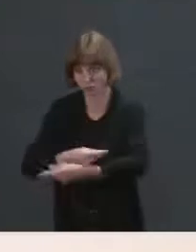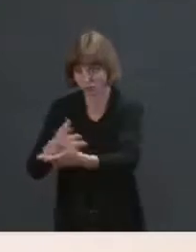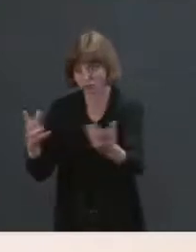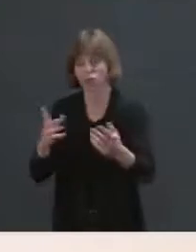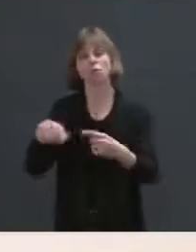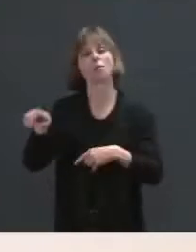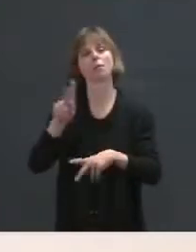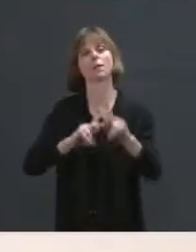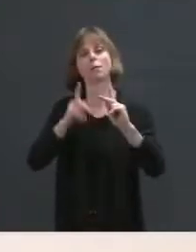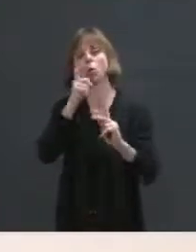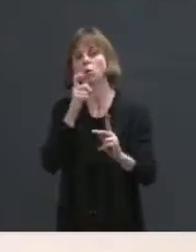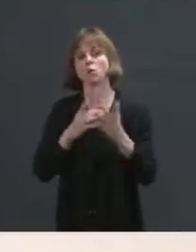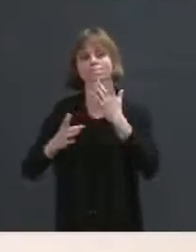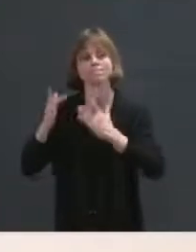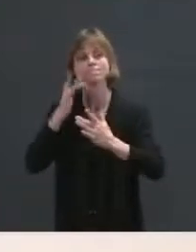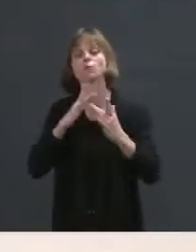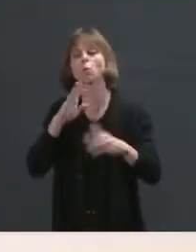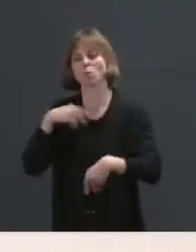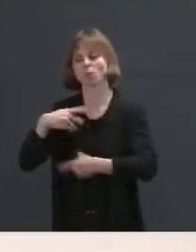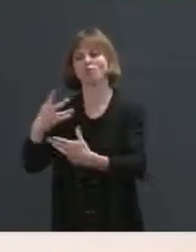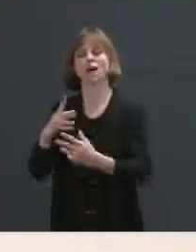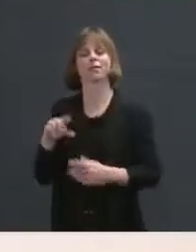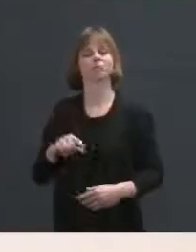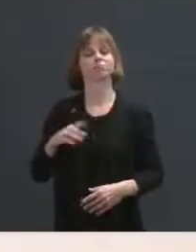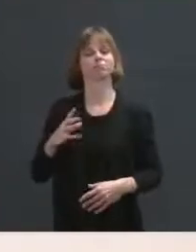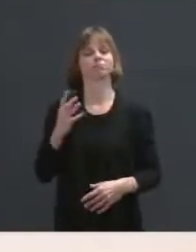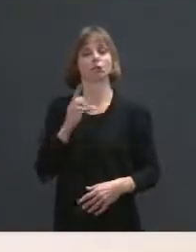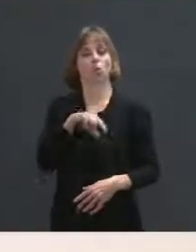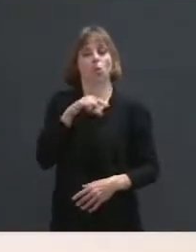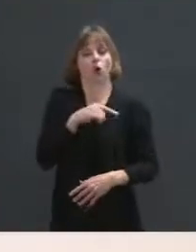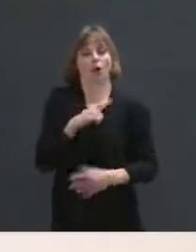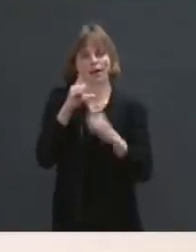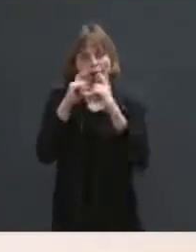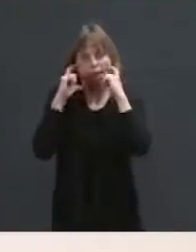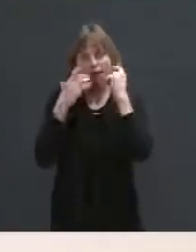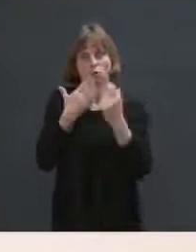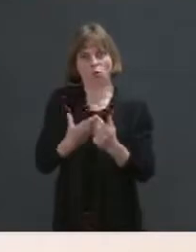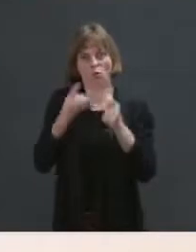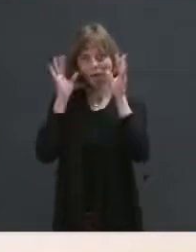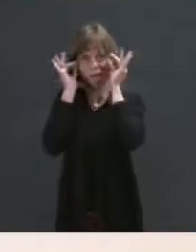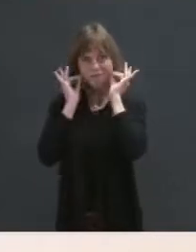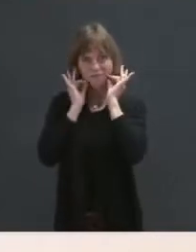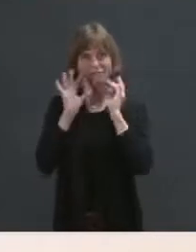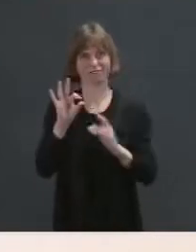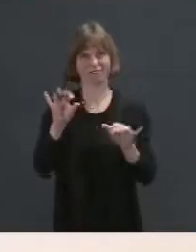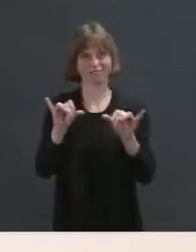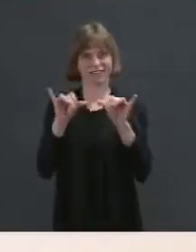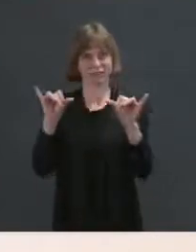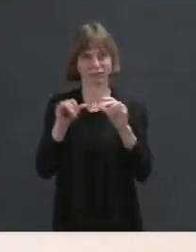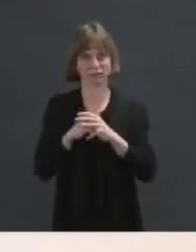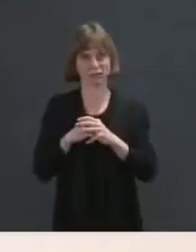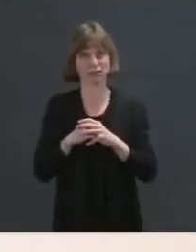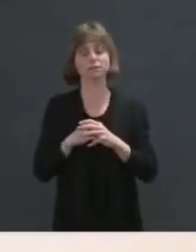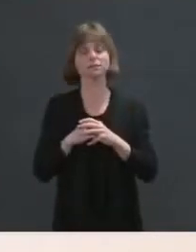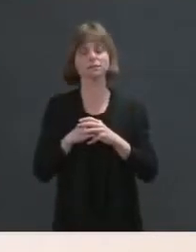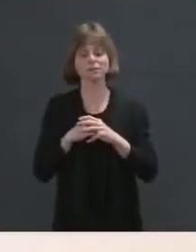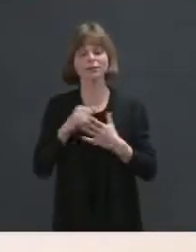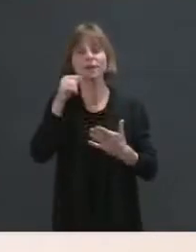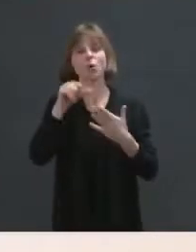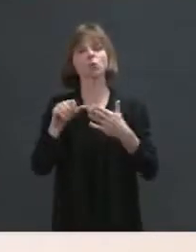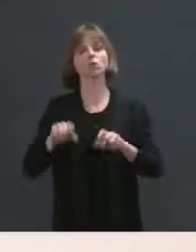quality, well-fitting masks. A couple other things. I know, lots going on today. I wanted to make sure you saw a letter released this morning by